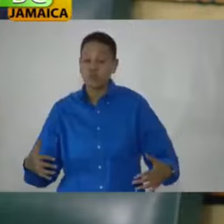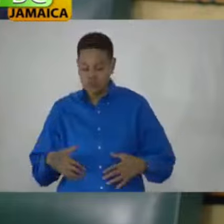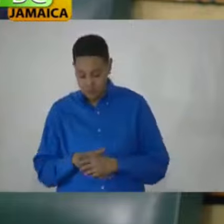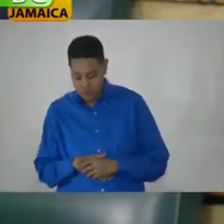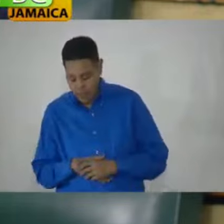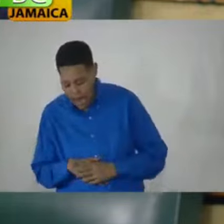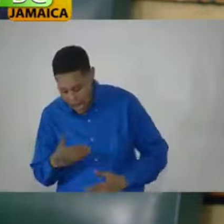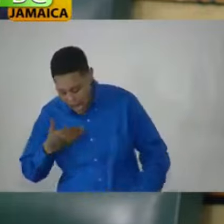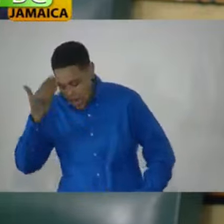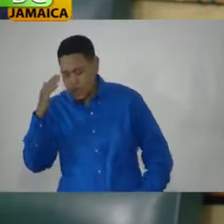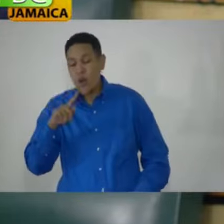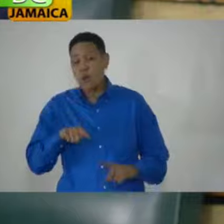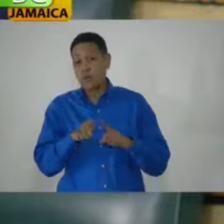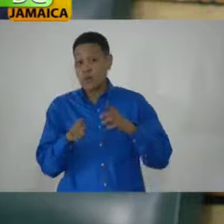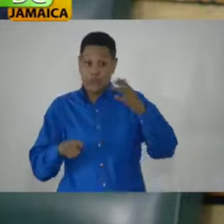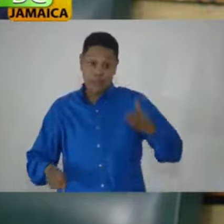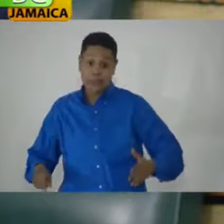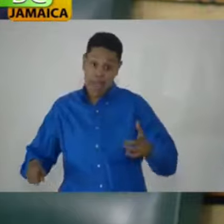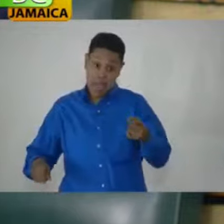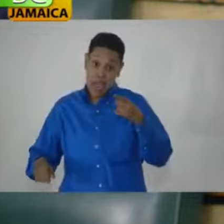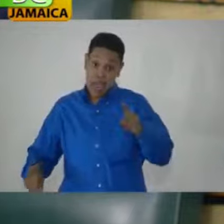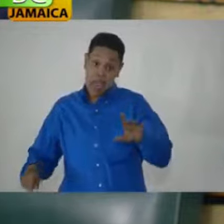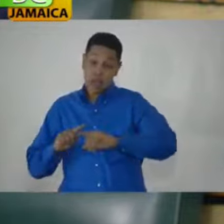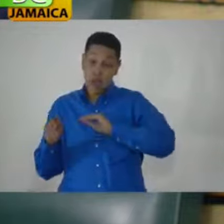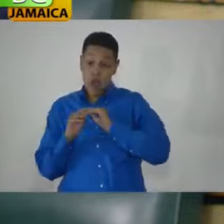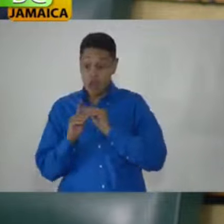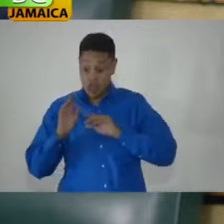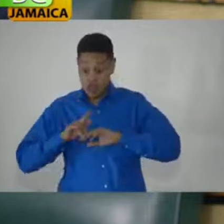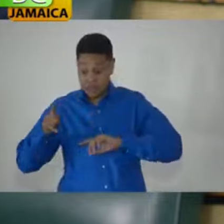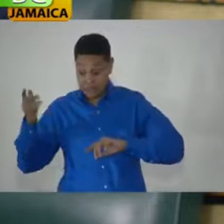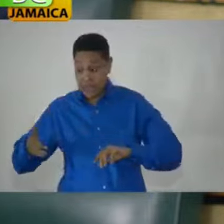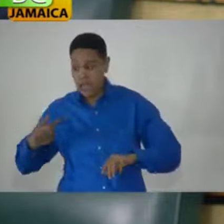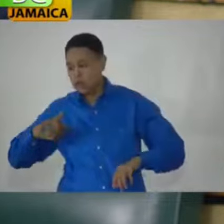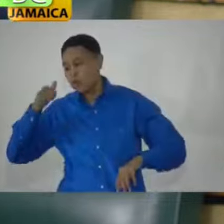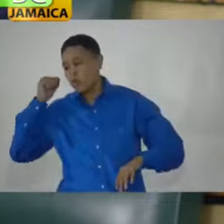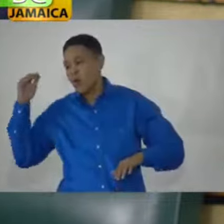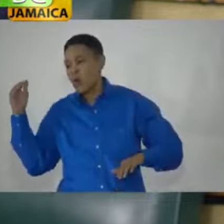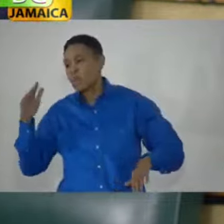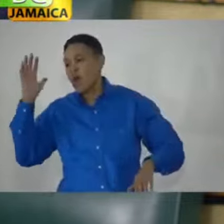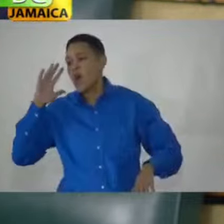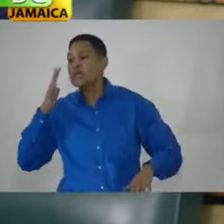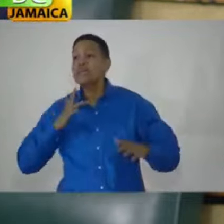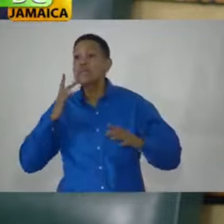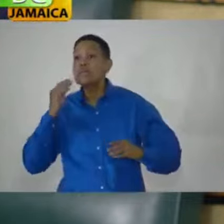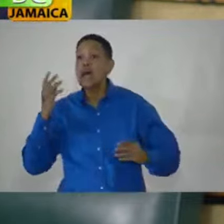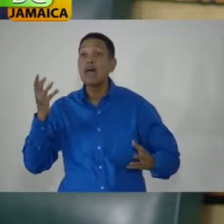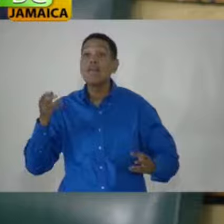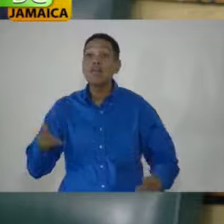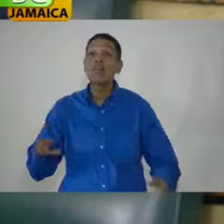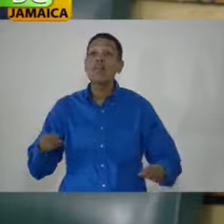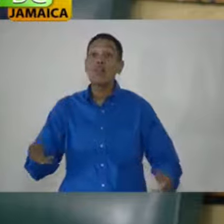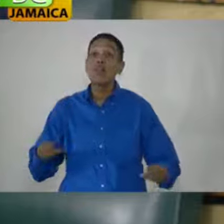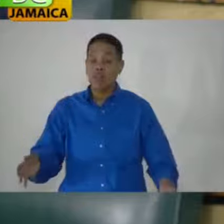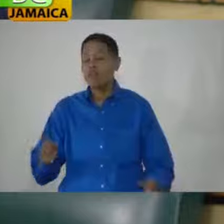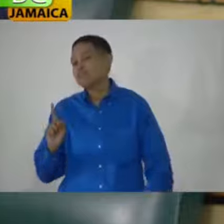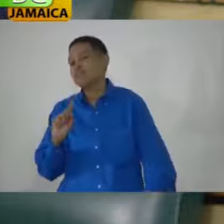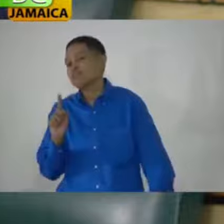I don't know about you on that side, but over here we will not go back there.